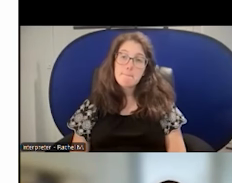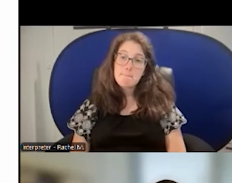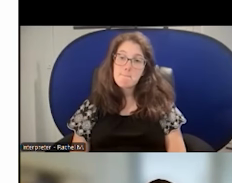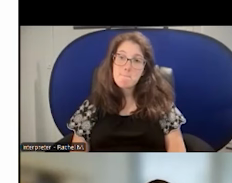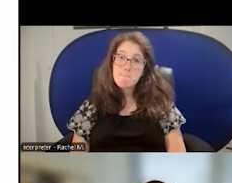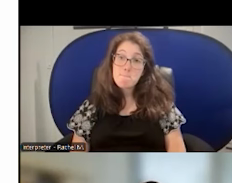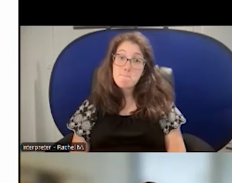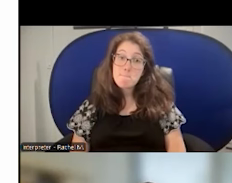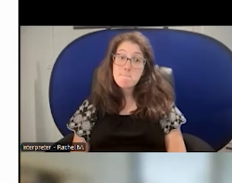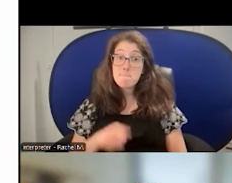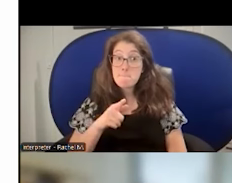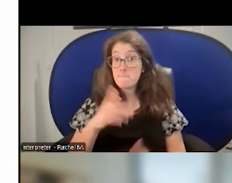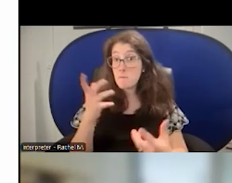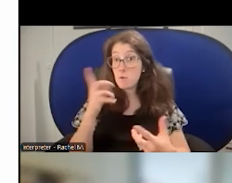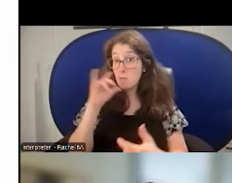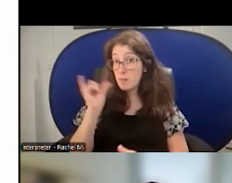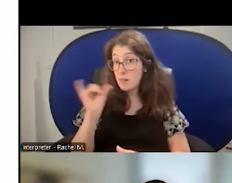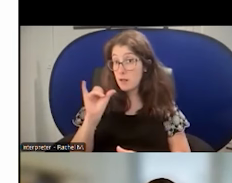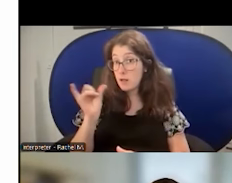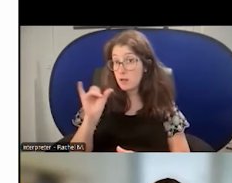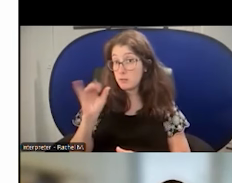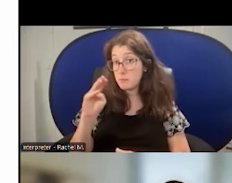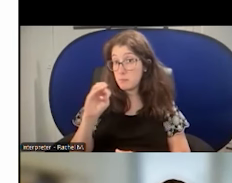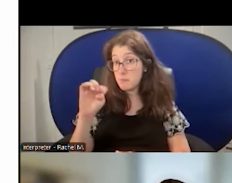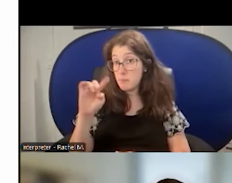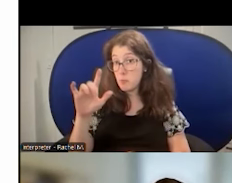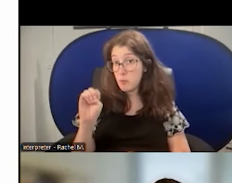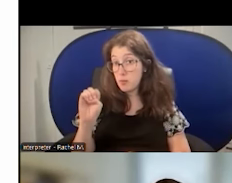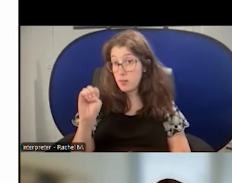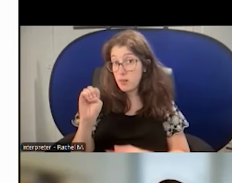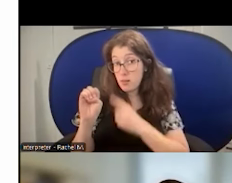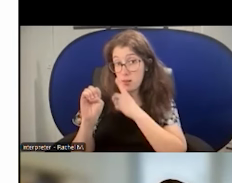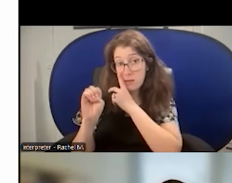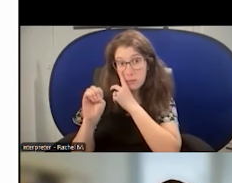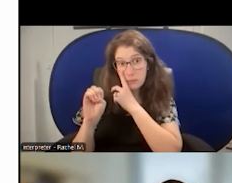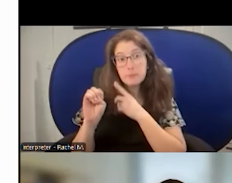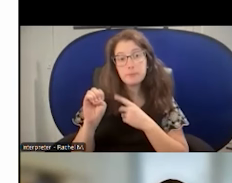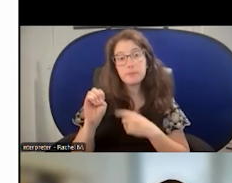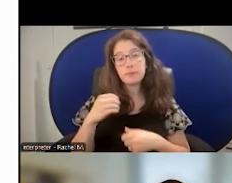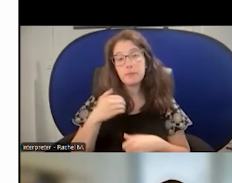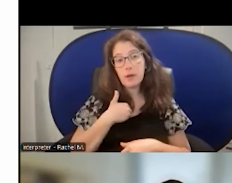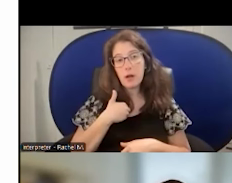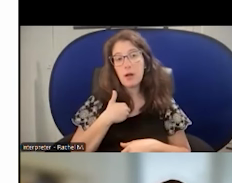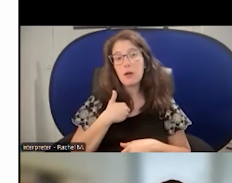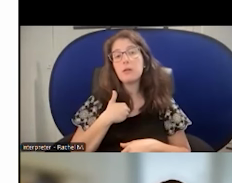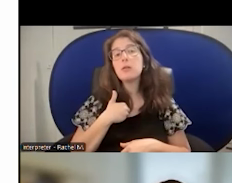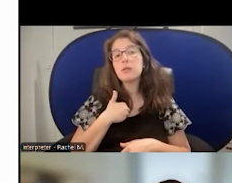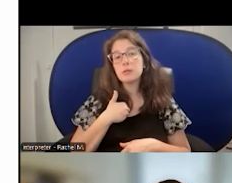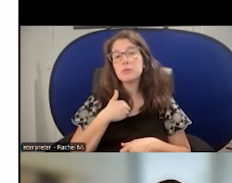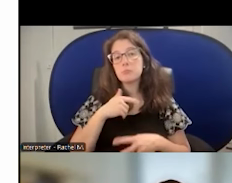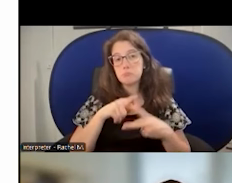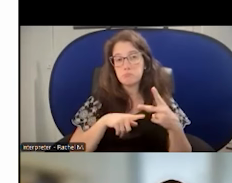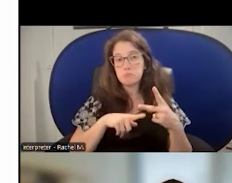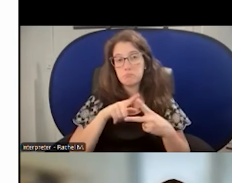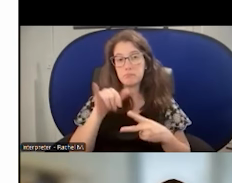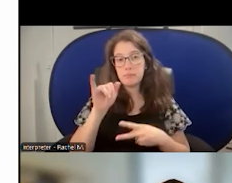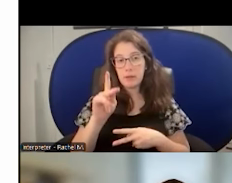So here's what that's going to look like in practice in Moodle. So in Moodle, you have a couple of different places that we can place